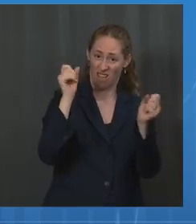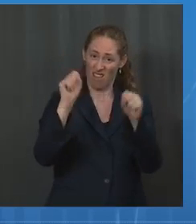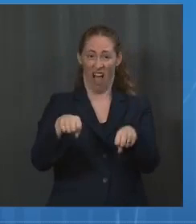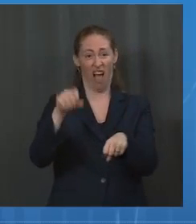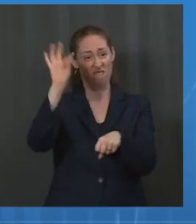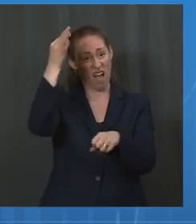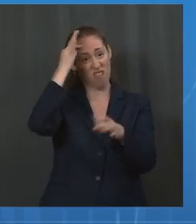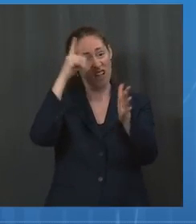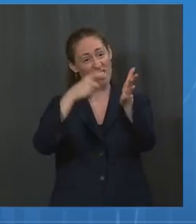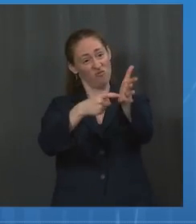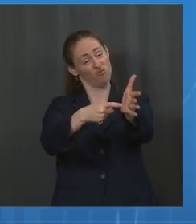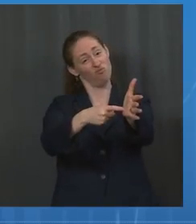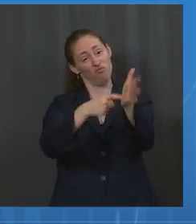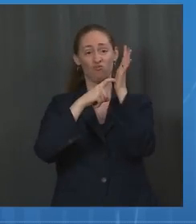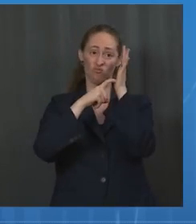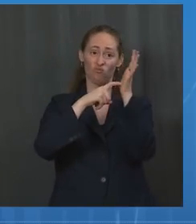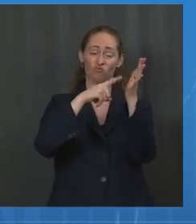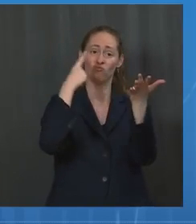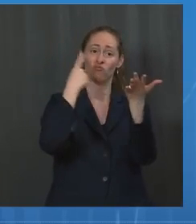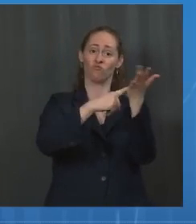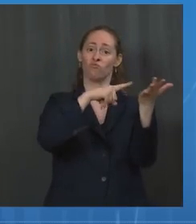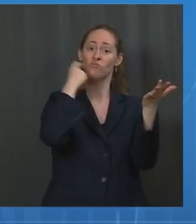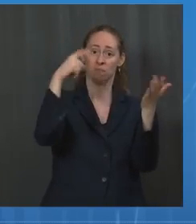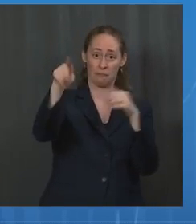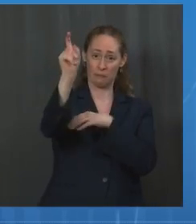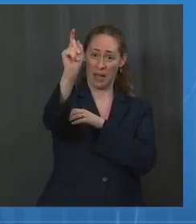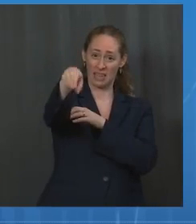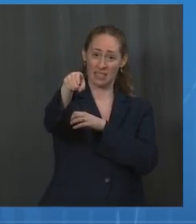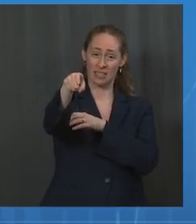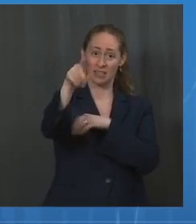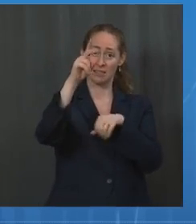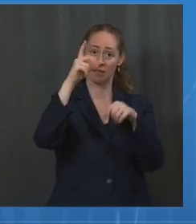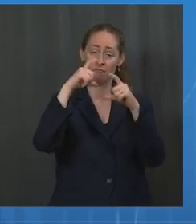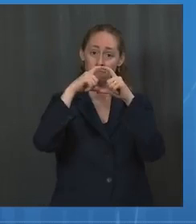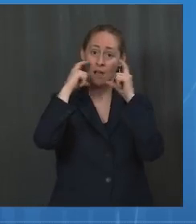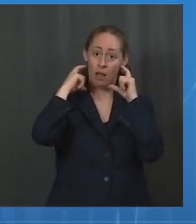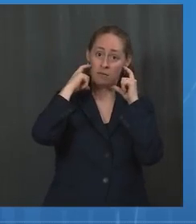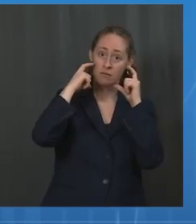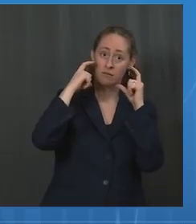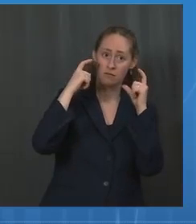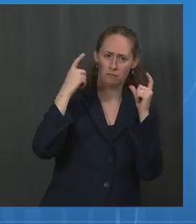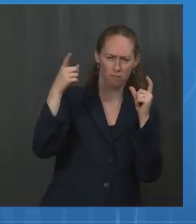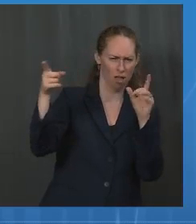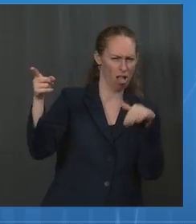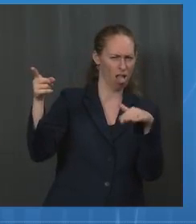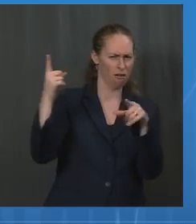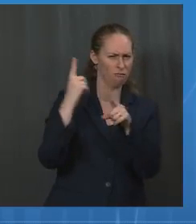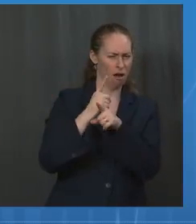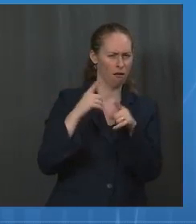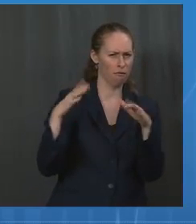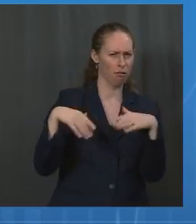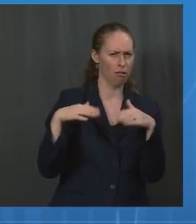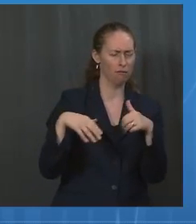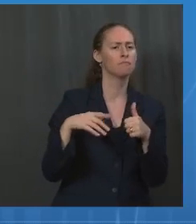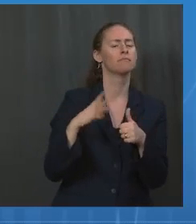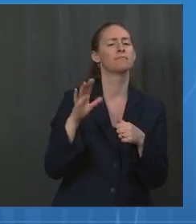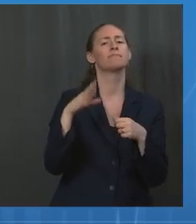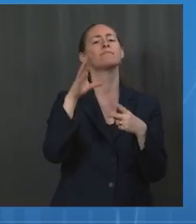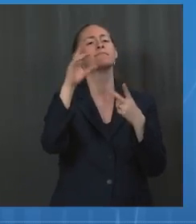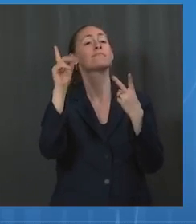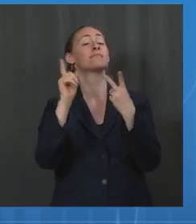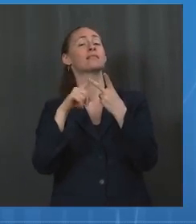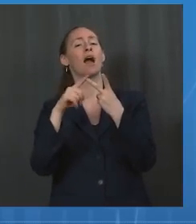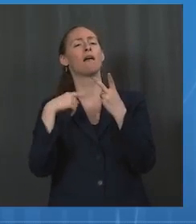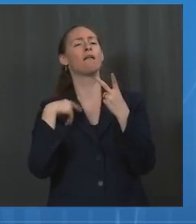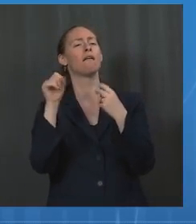institute a national mask mandate, but you can correct me if I'm wrong about that. And so my question is, for each one of